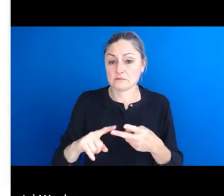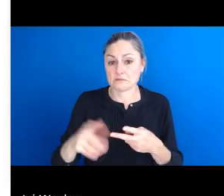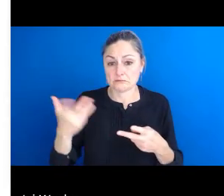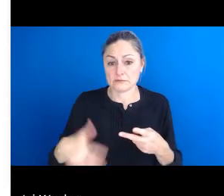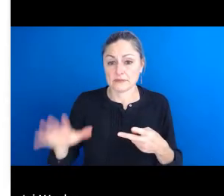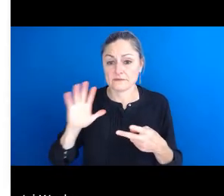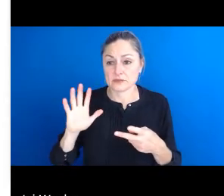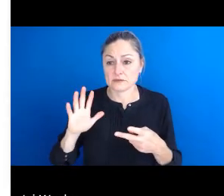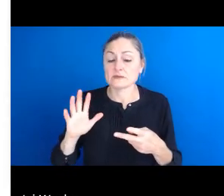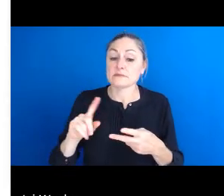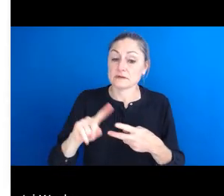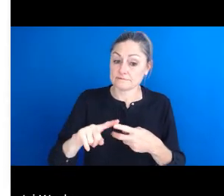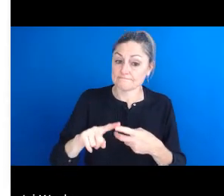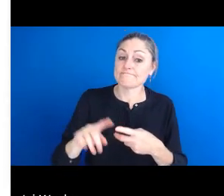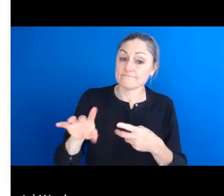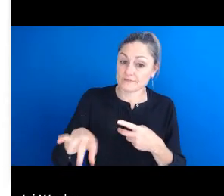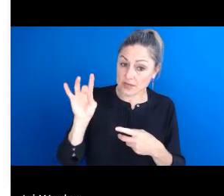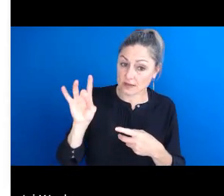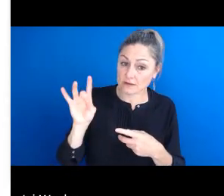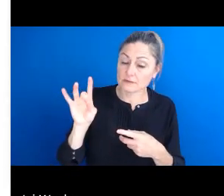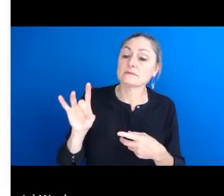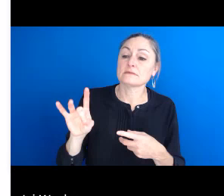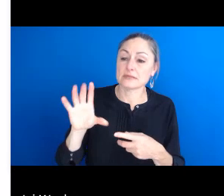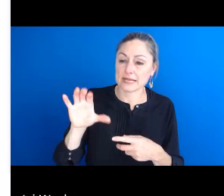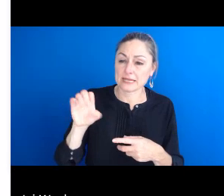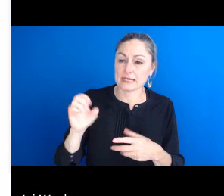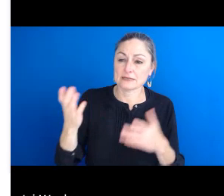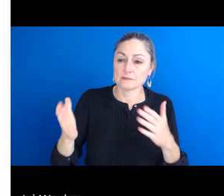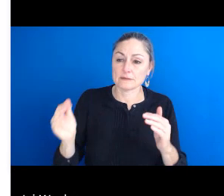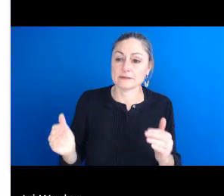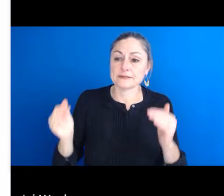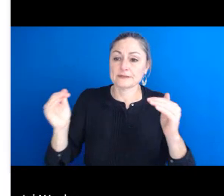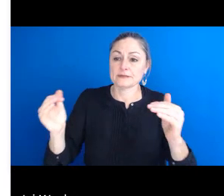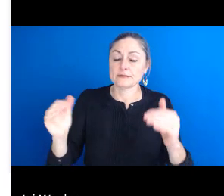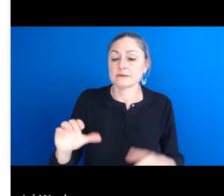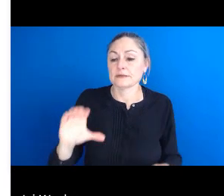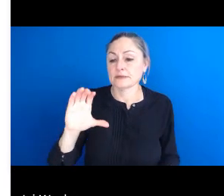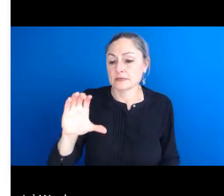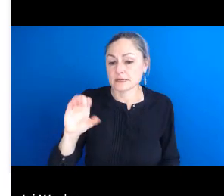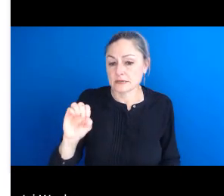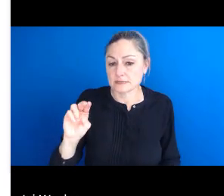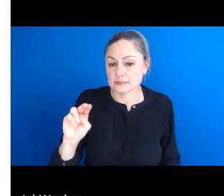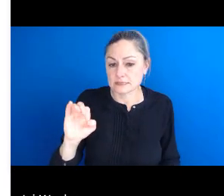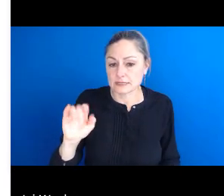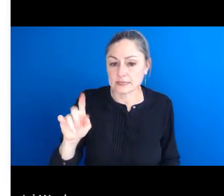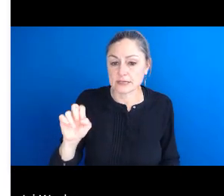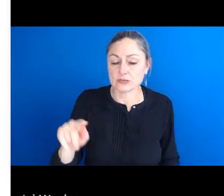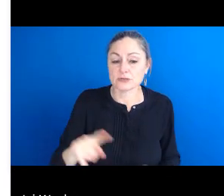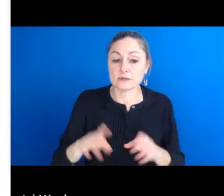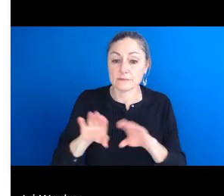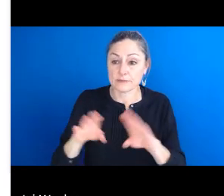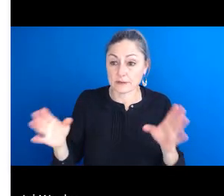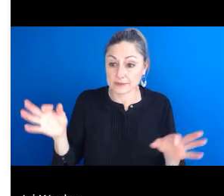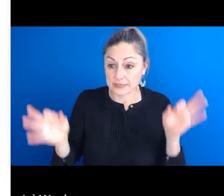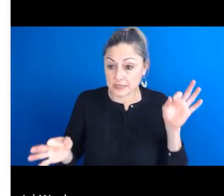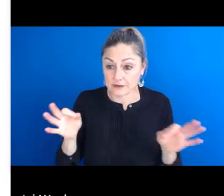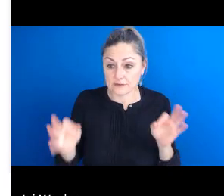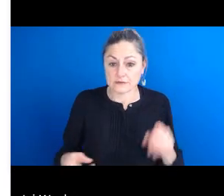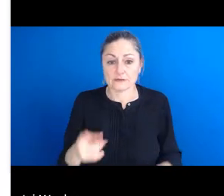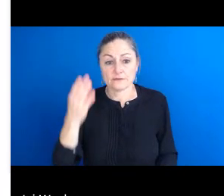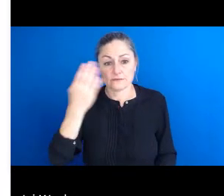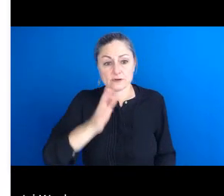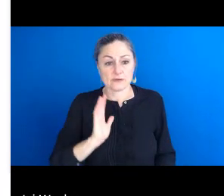But if probable cause is found, then the case might advance to conciliation, to public hearing in front of one of our hearing examiners